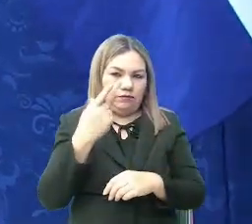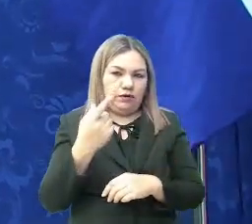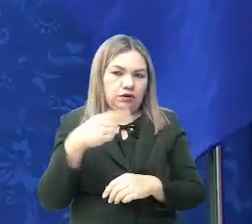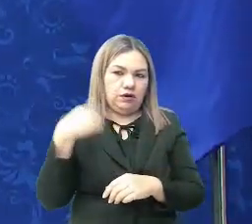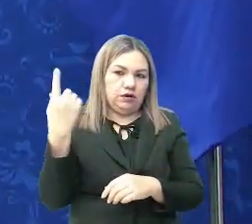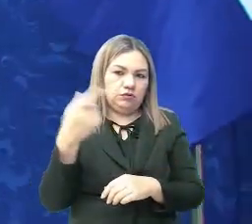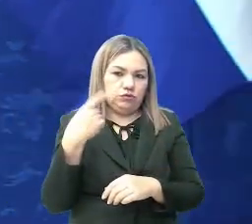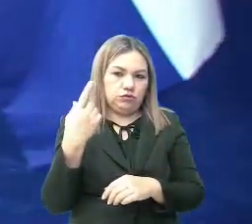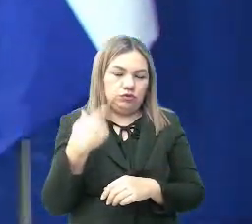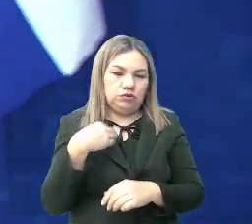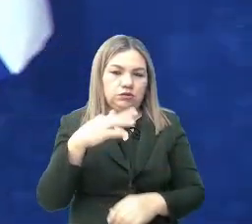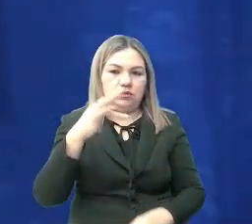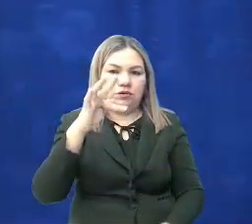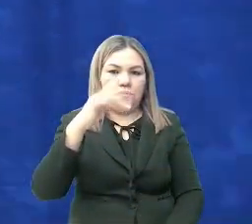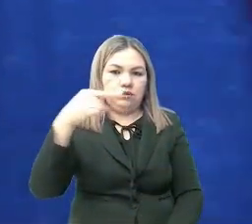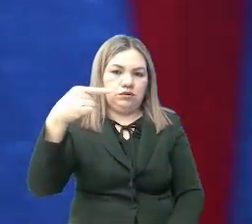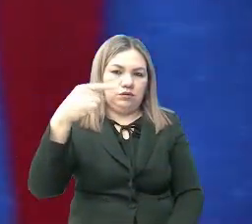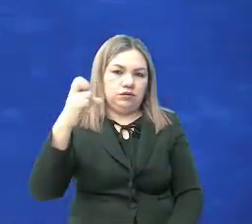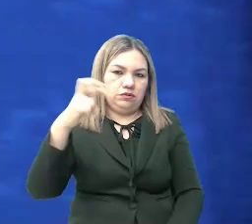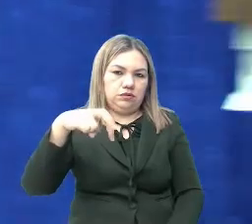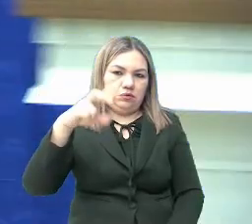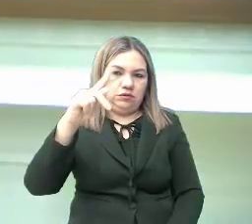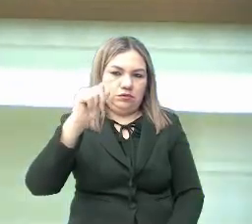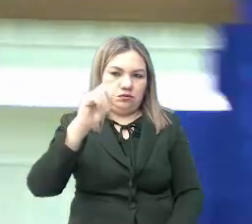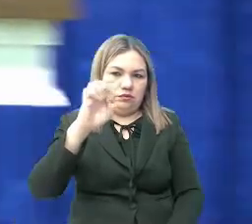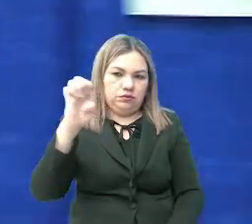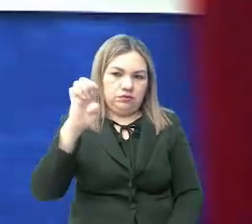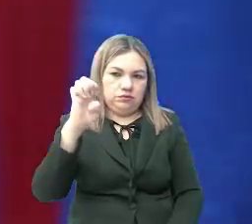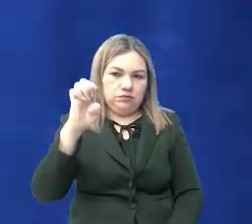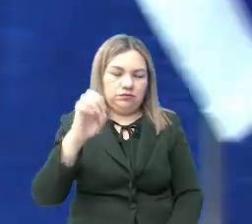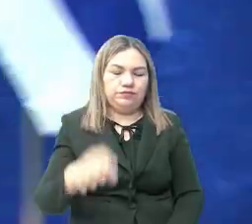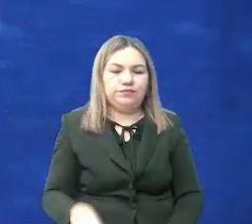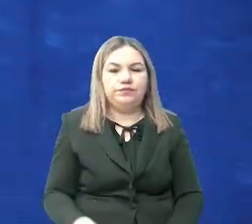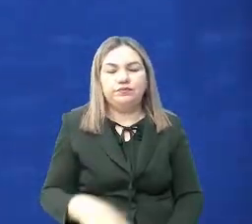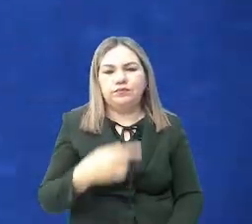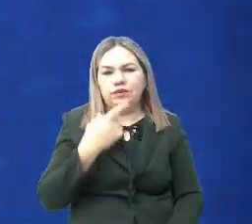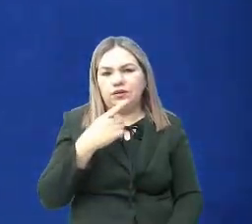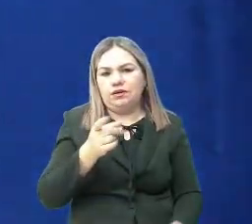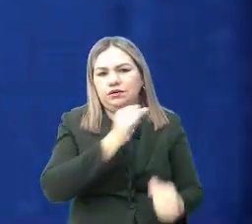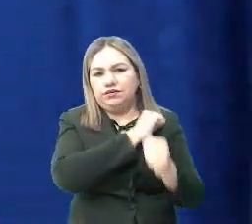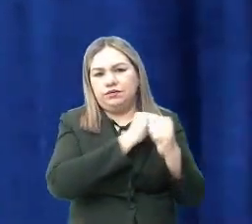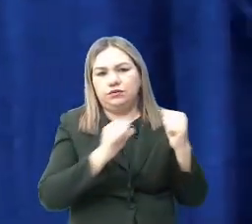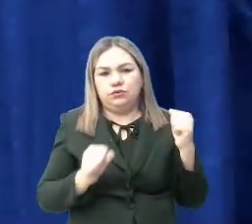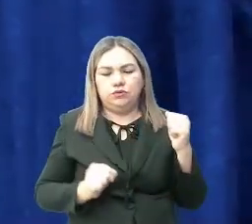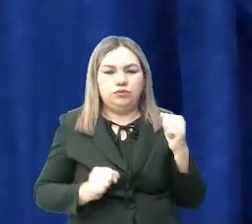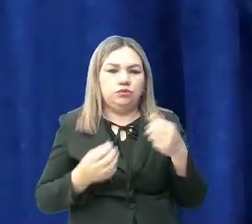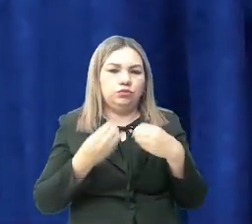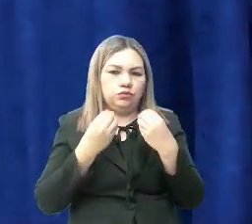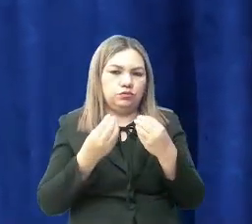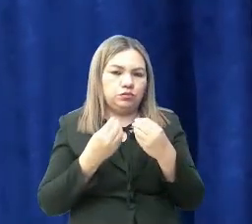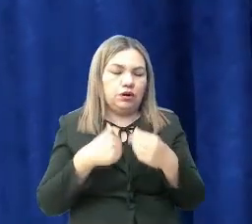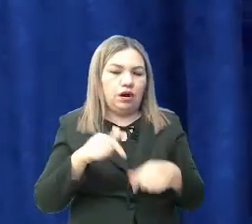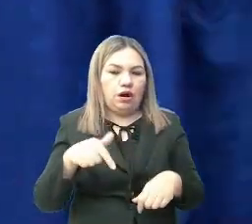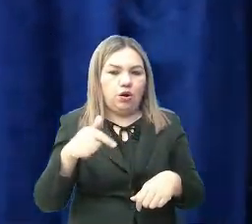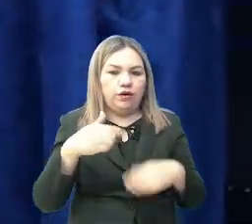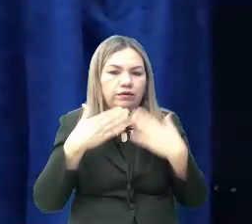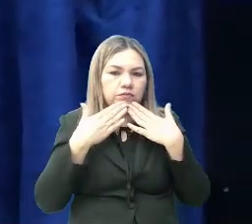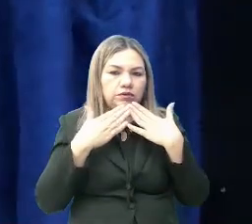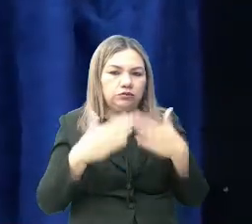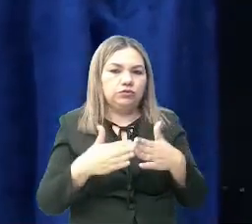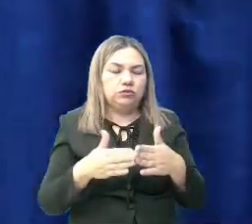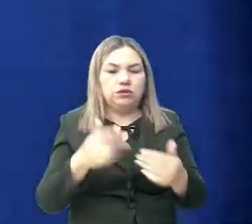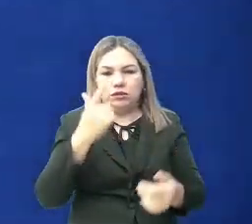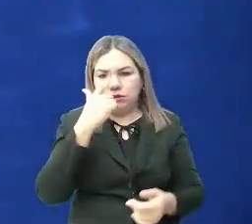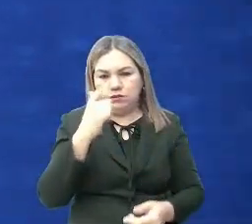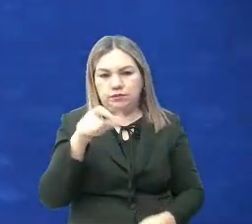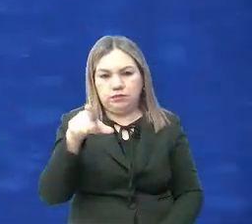I removed your spirit from your body, and he went to visit the whole people. And I said, how is that? Now you're going to